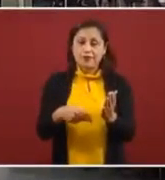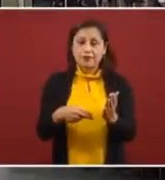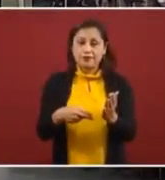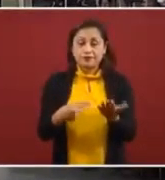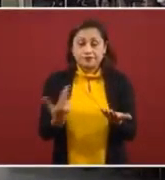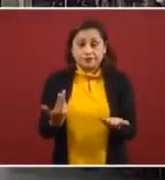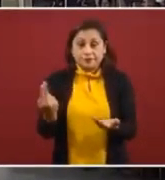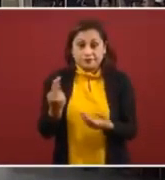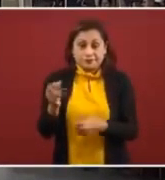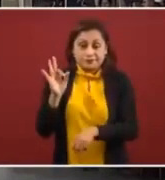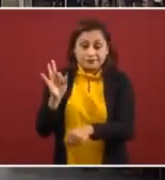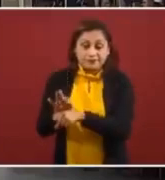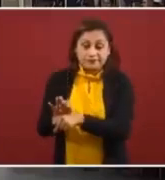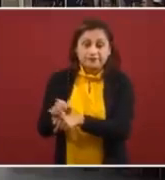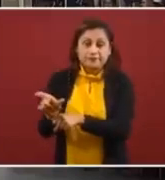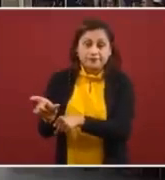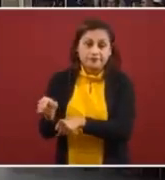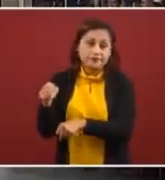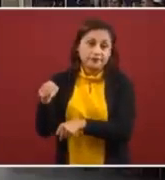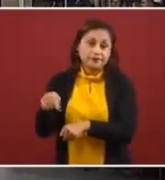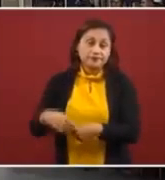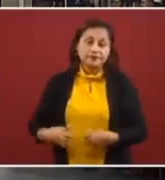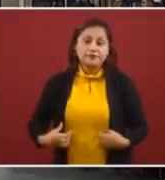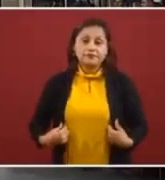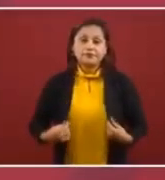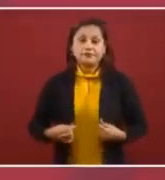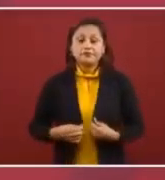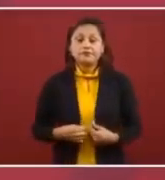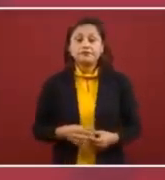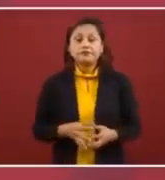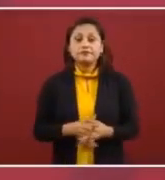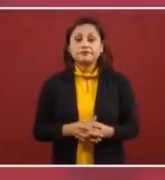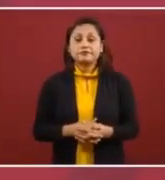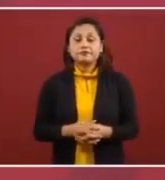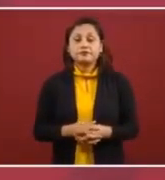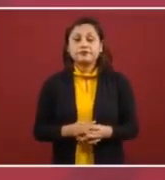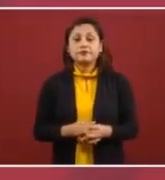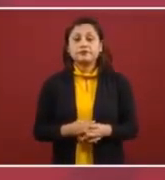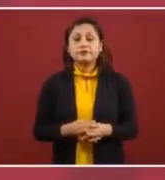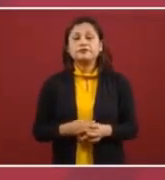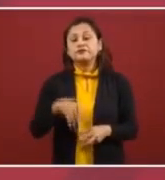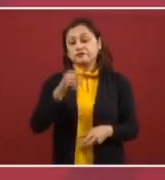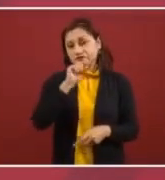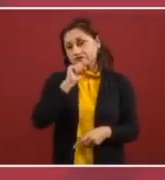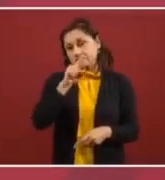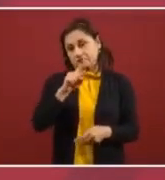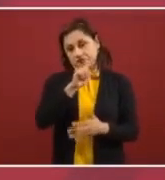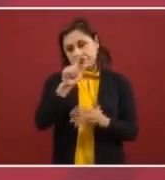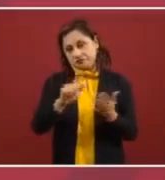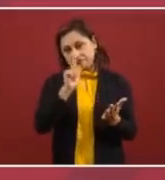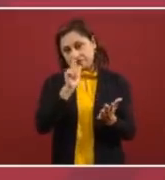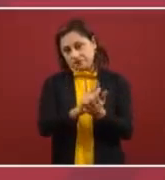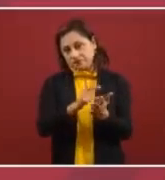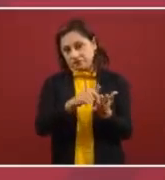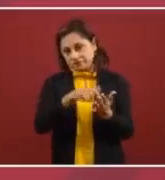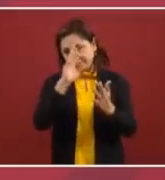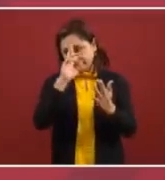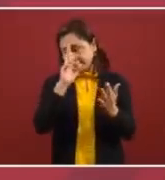estos amparos, for those that request these stays. And we need to be respectful of the